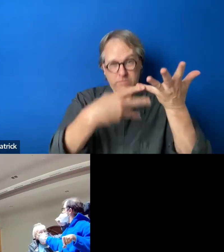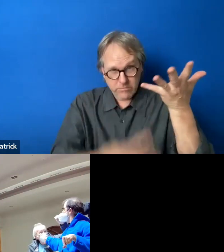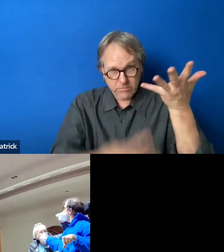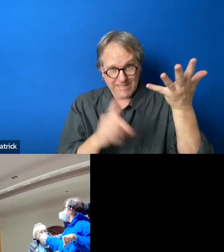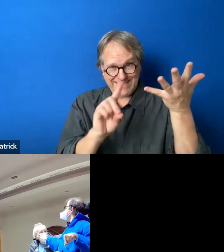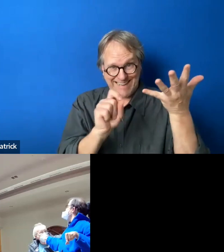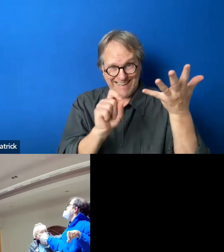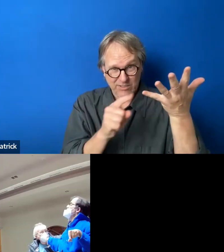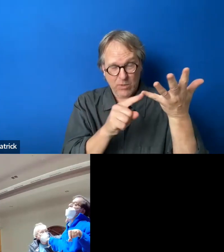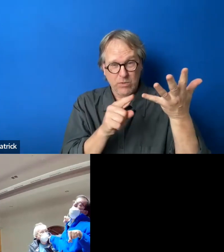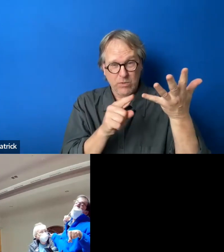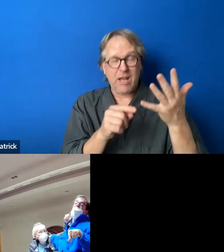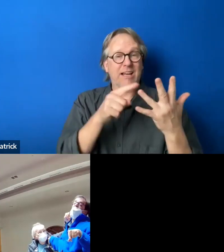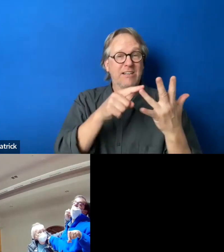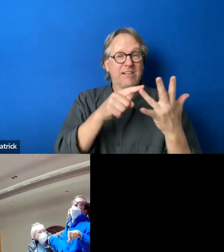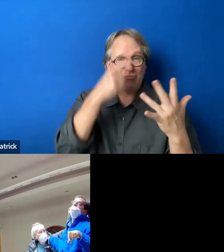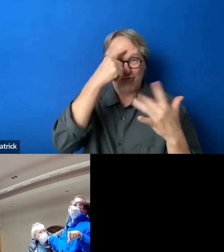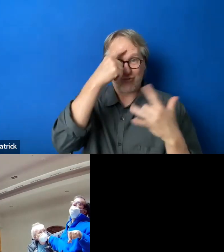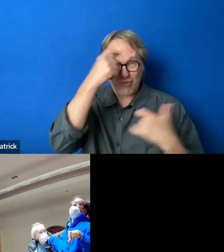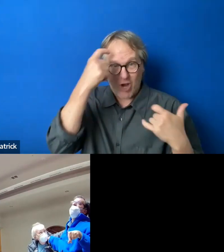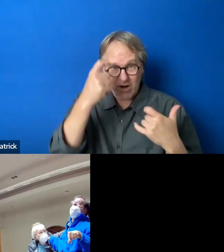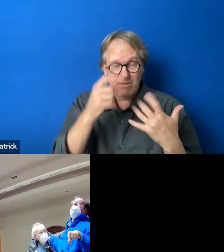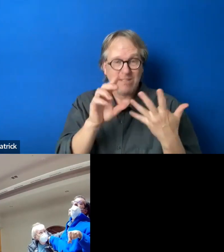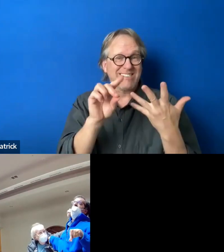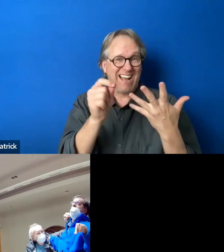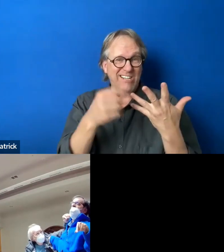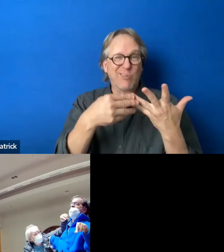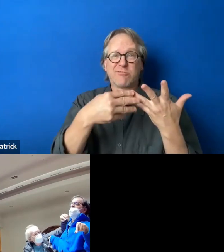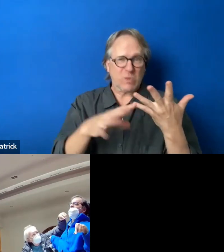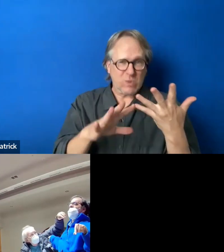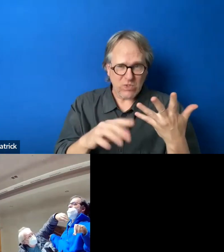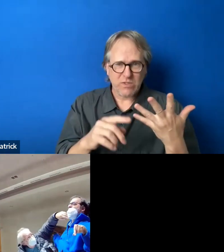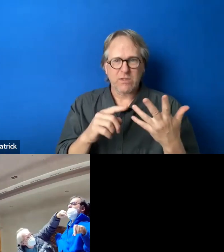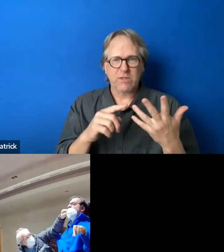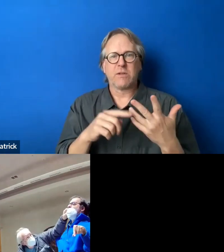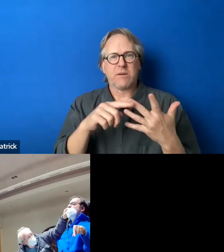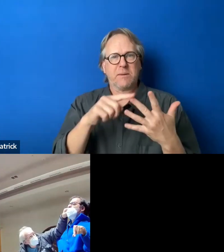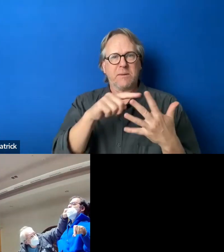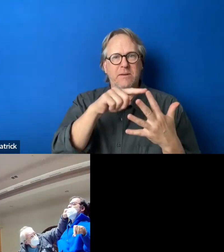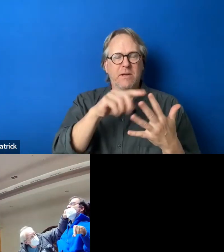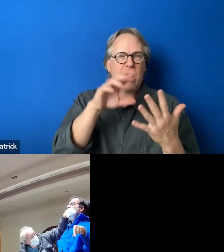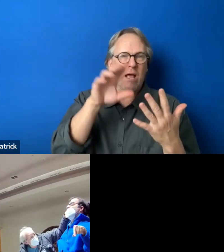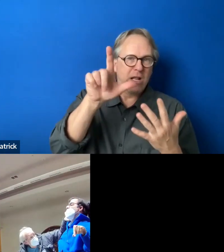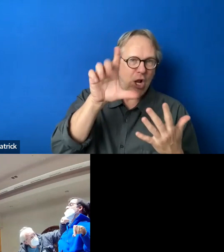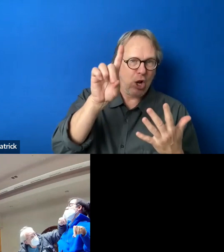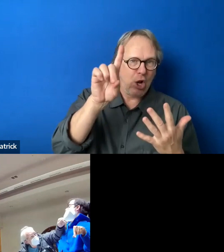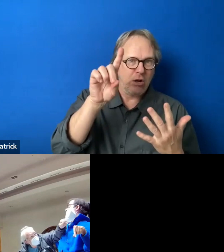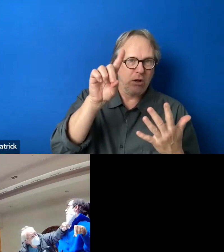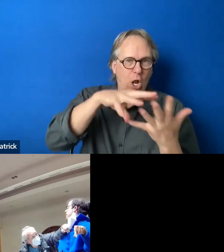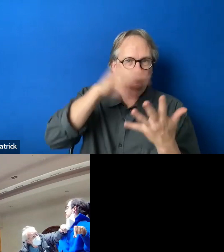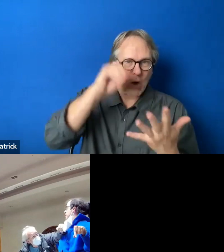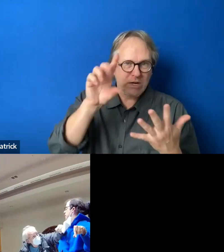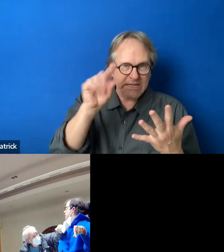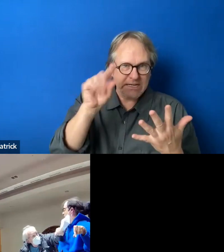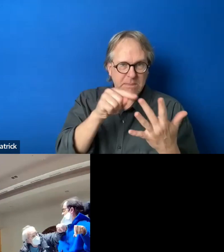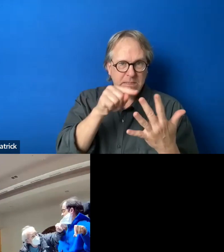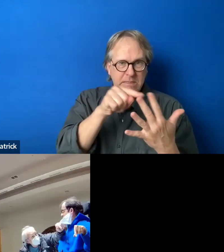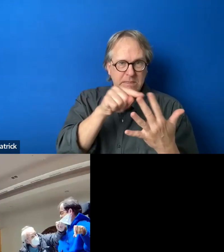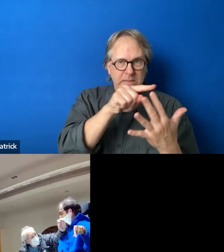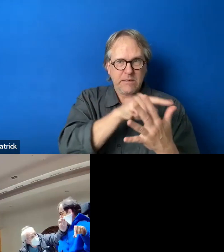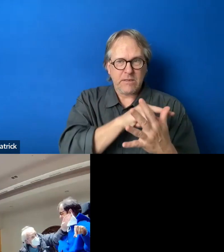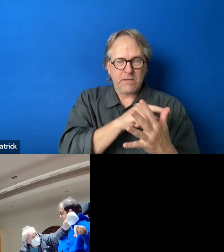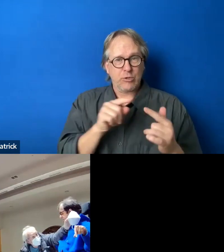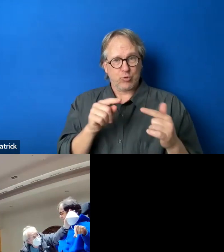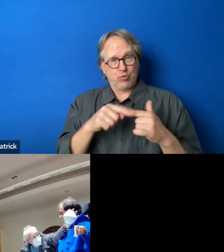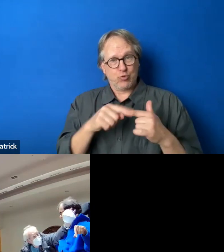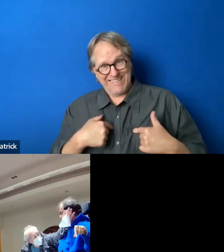and the trauma diagnoses and the learning disabilities and all feels very artificial